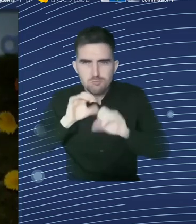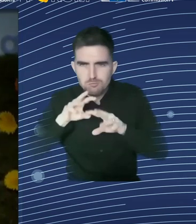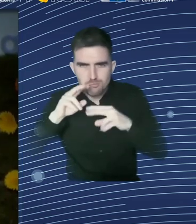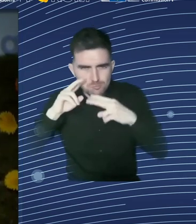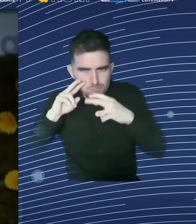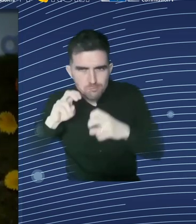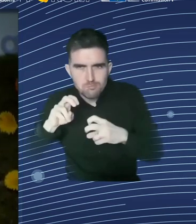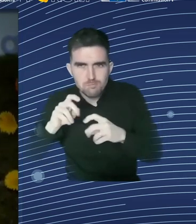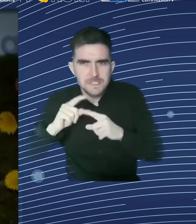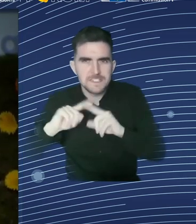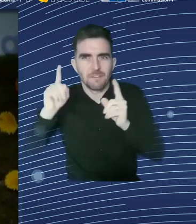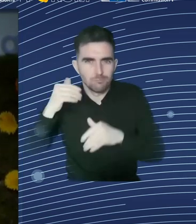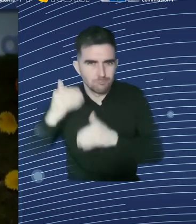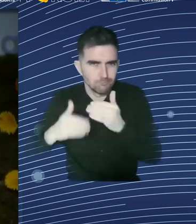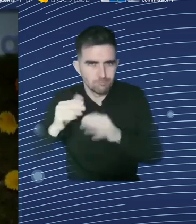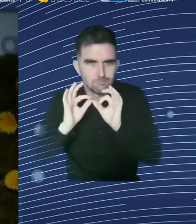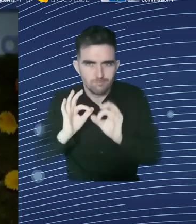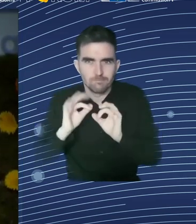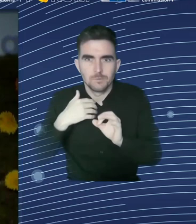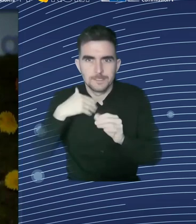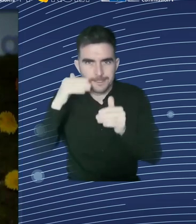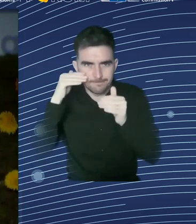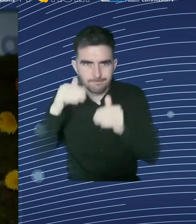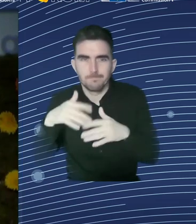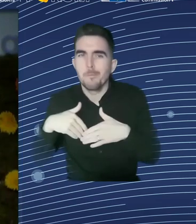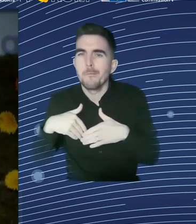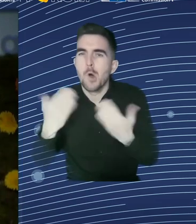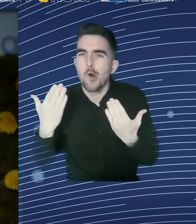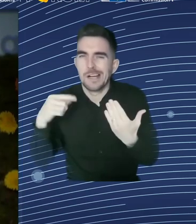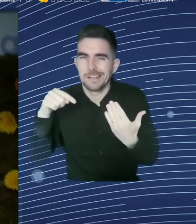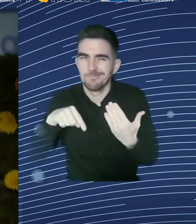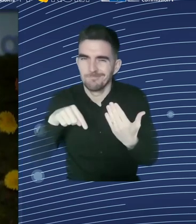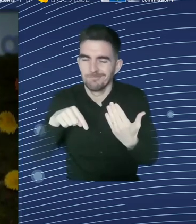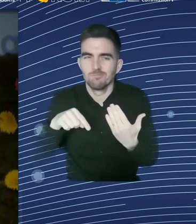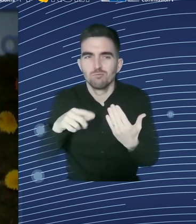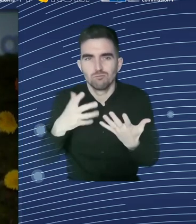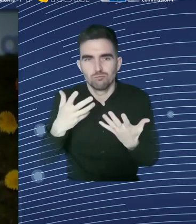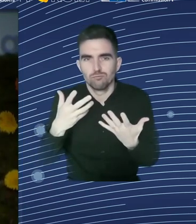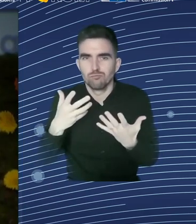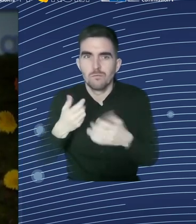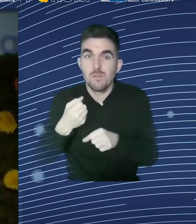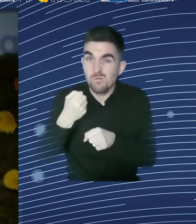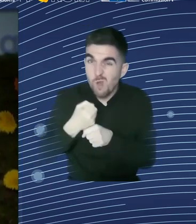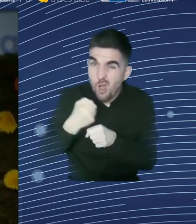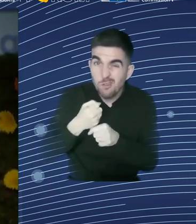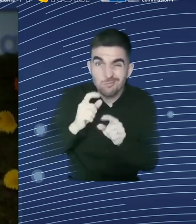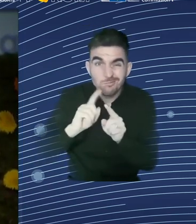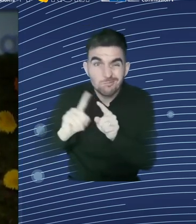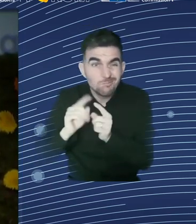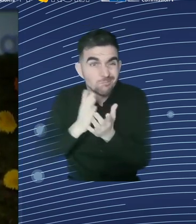shortages, especially in the light of the twin transition. This afternoon, we'll dive deeper into